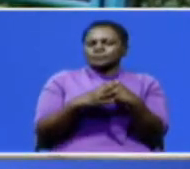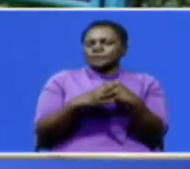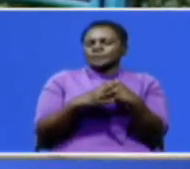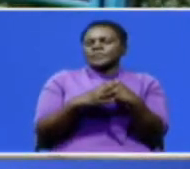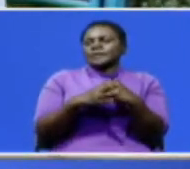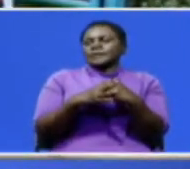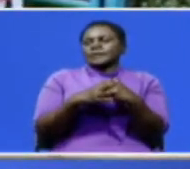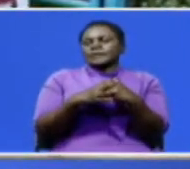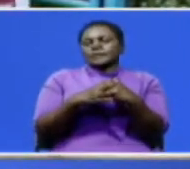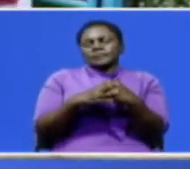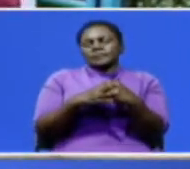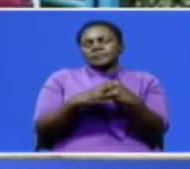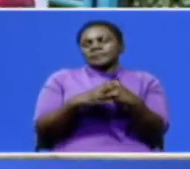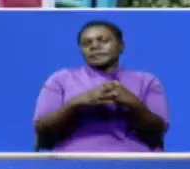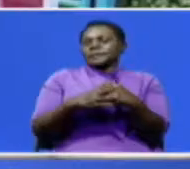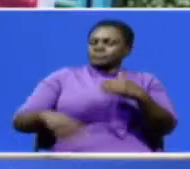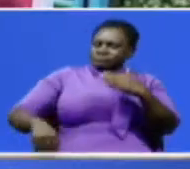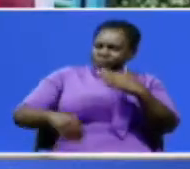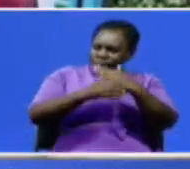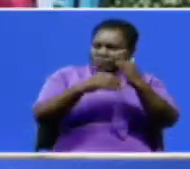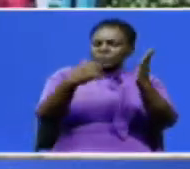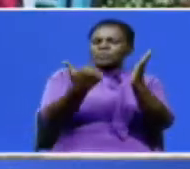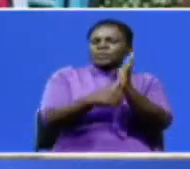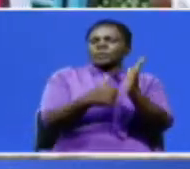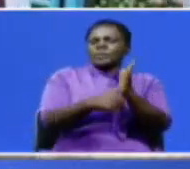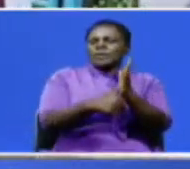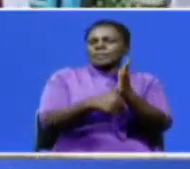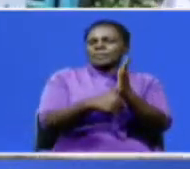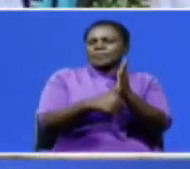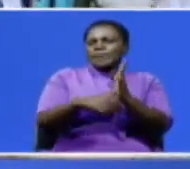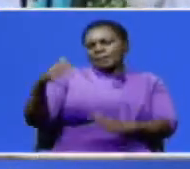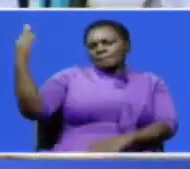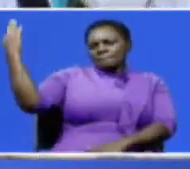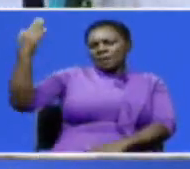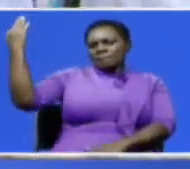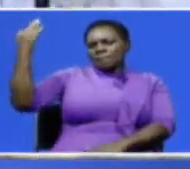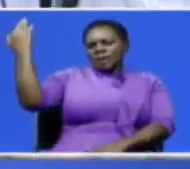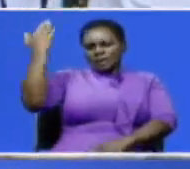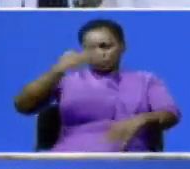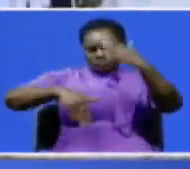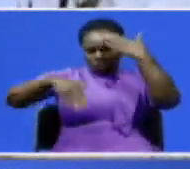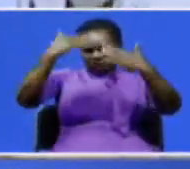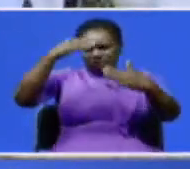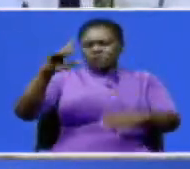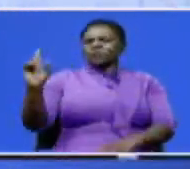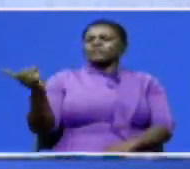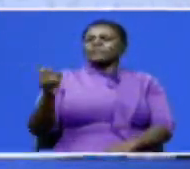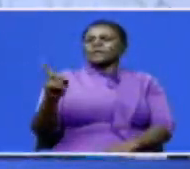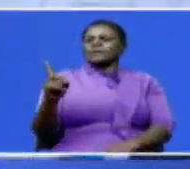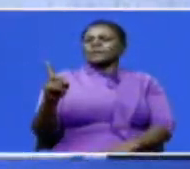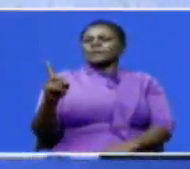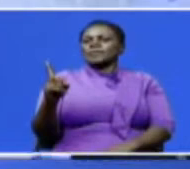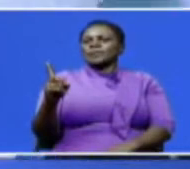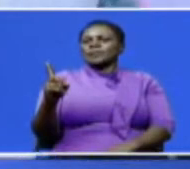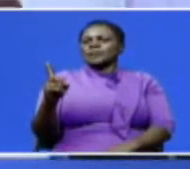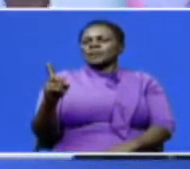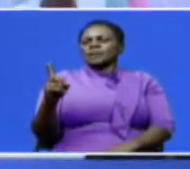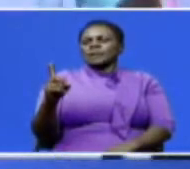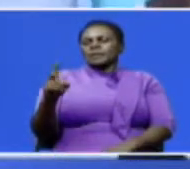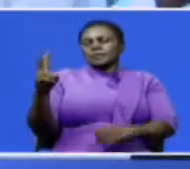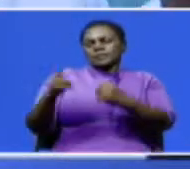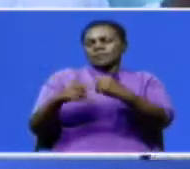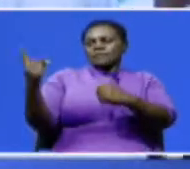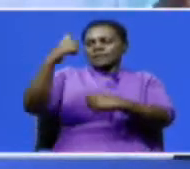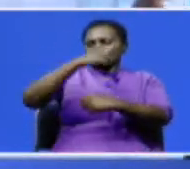And as if that is not enough, the services of medical lecturers at the University of Nairobi are said to be hampered after a